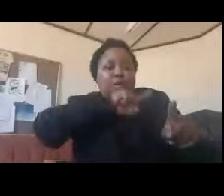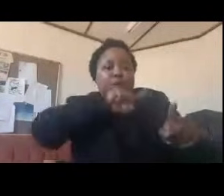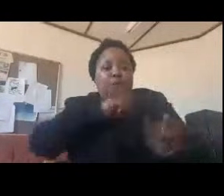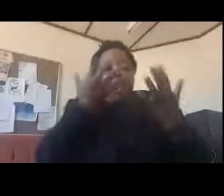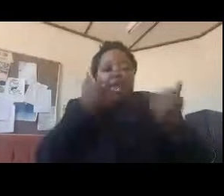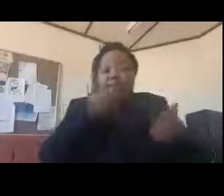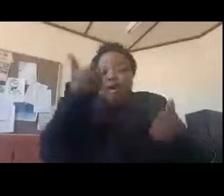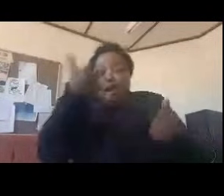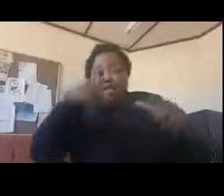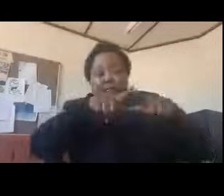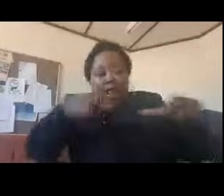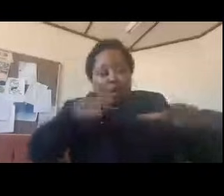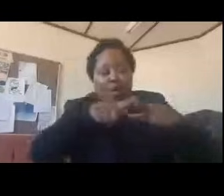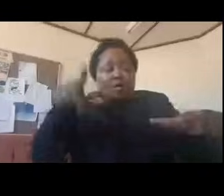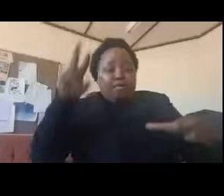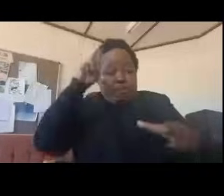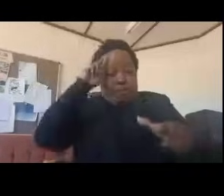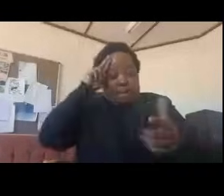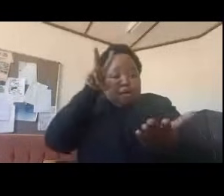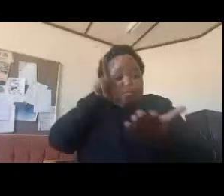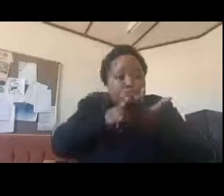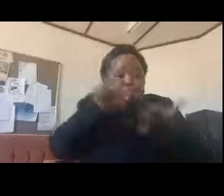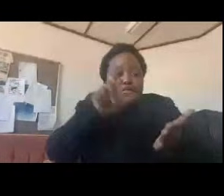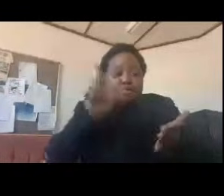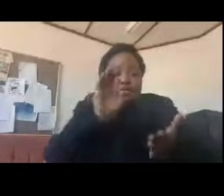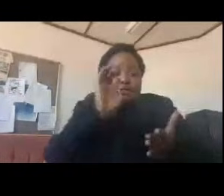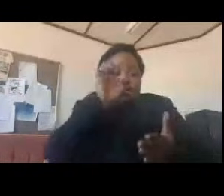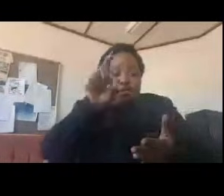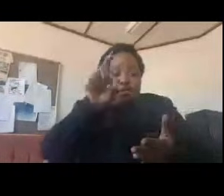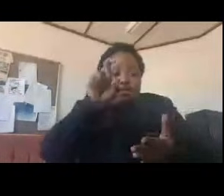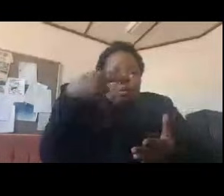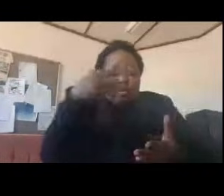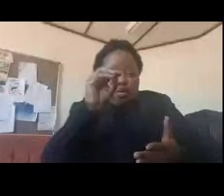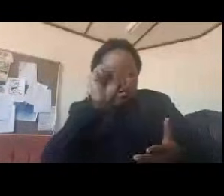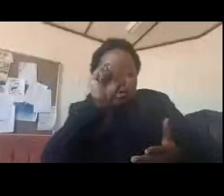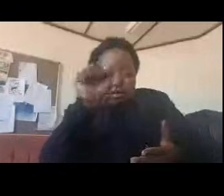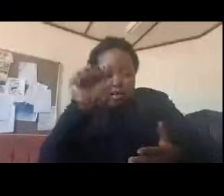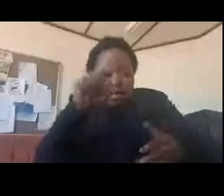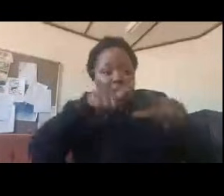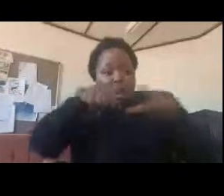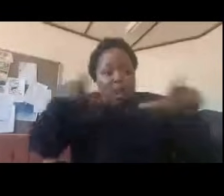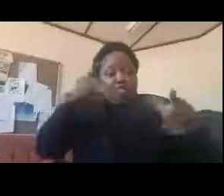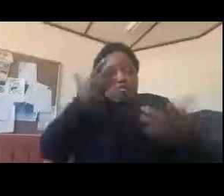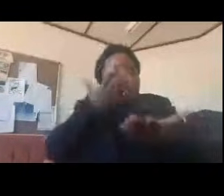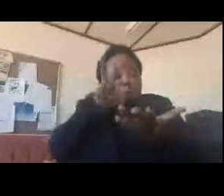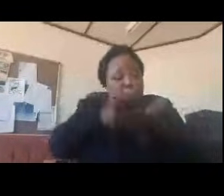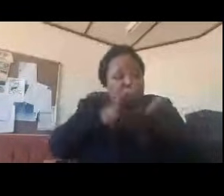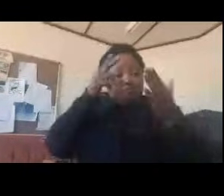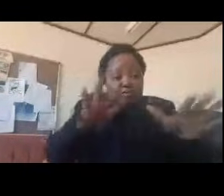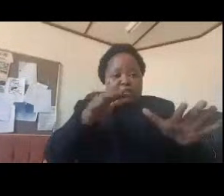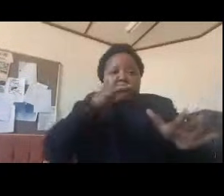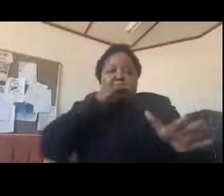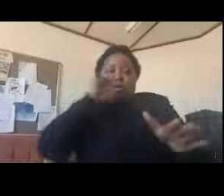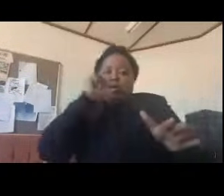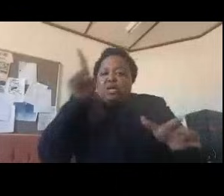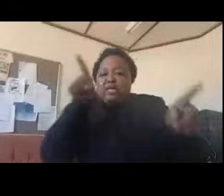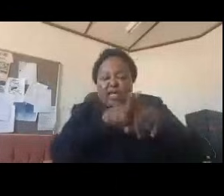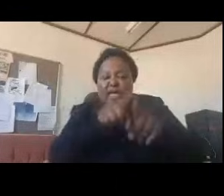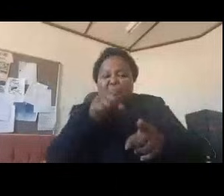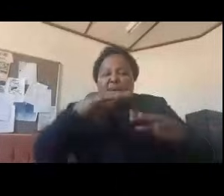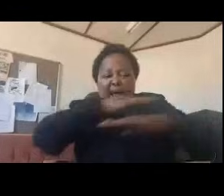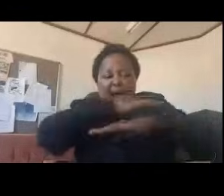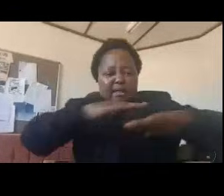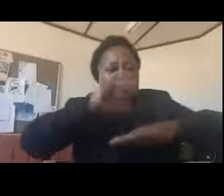been acknowledged in Lesotho, like isiXhosa, and they would also need to access that information in different